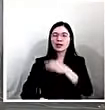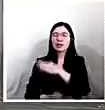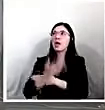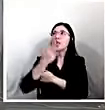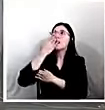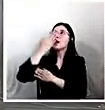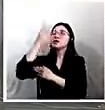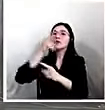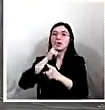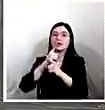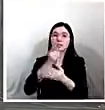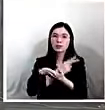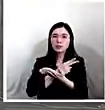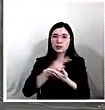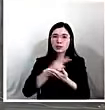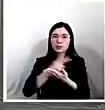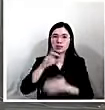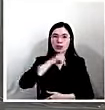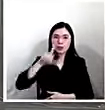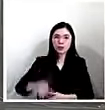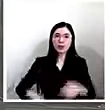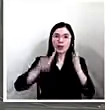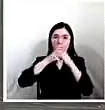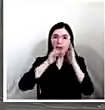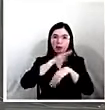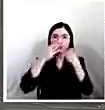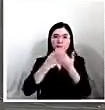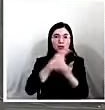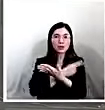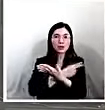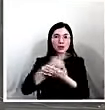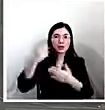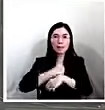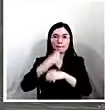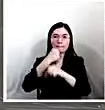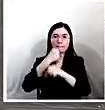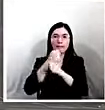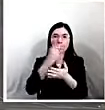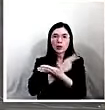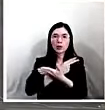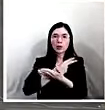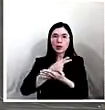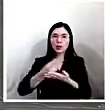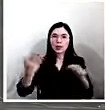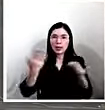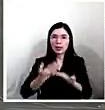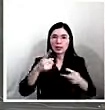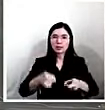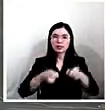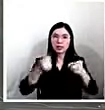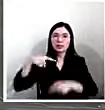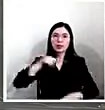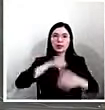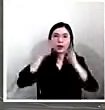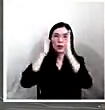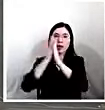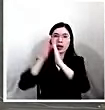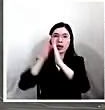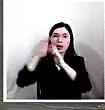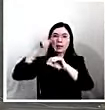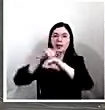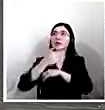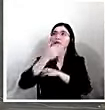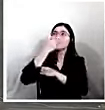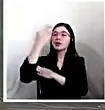Indeed, holy, O Lord, the font of all holiness. Make holy, therefore, these gifts, we pray, by sending down your